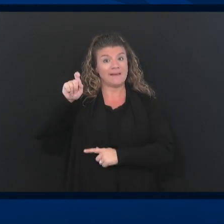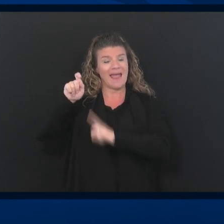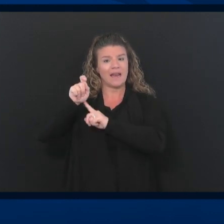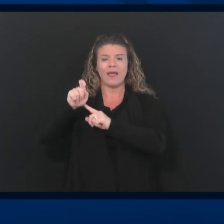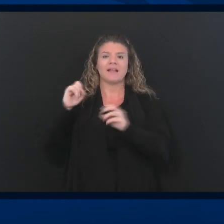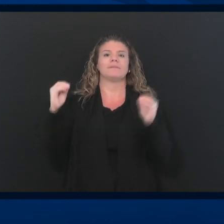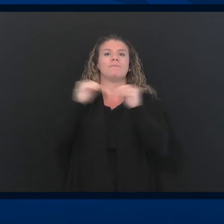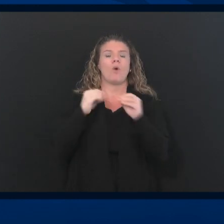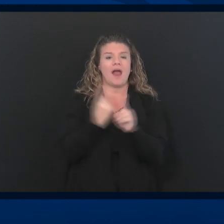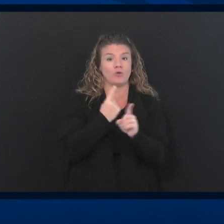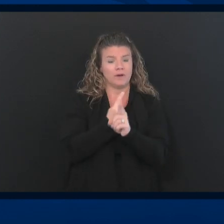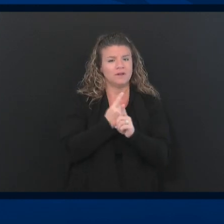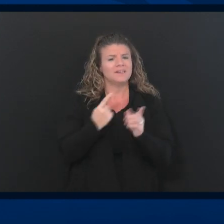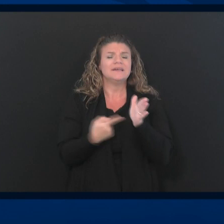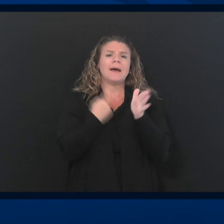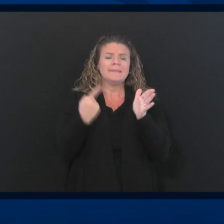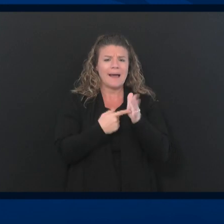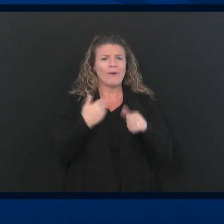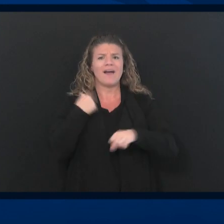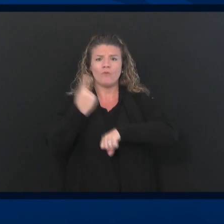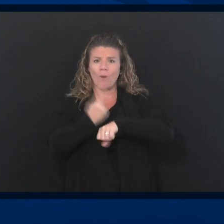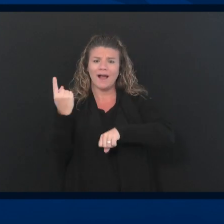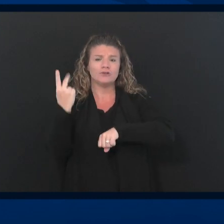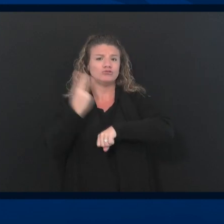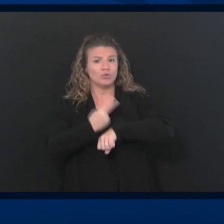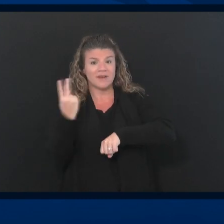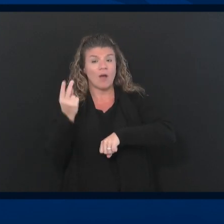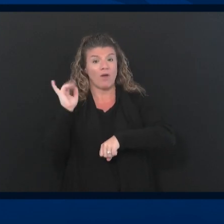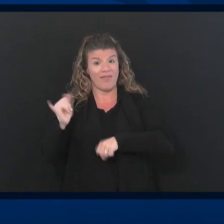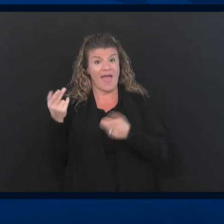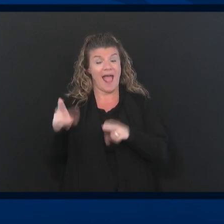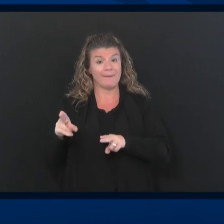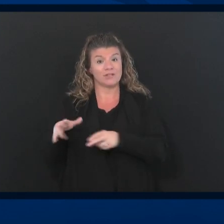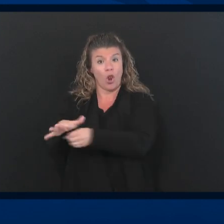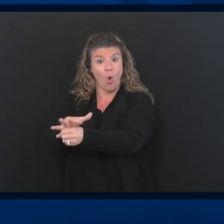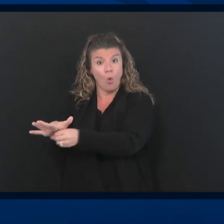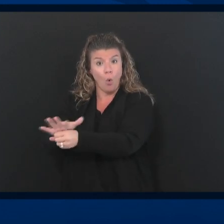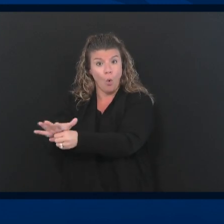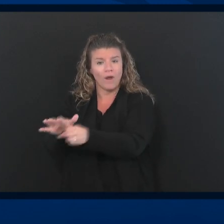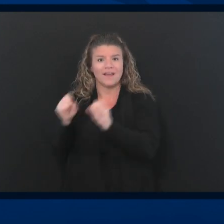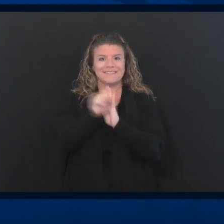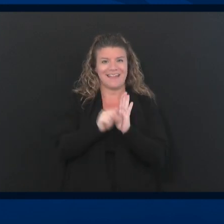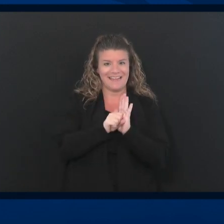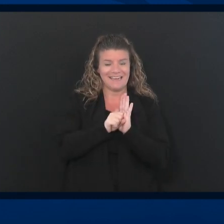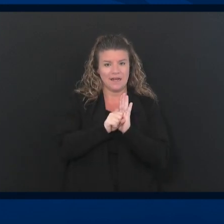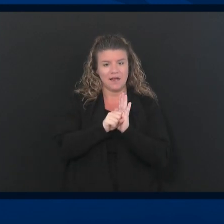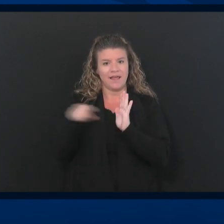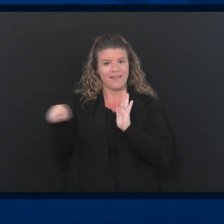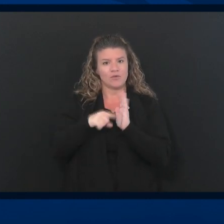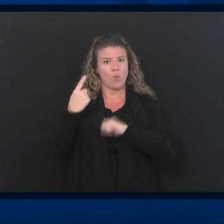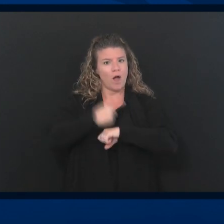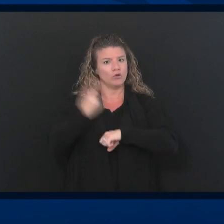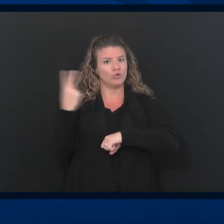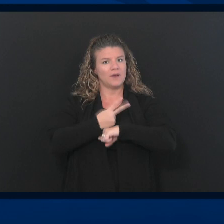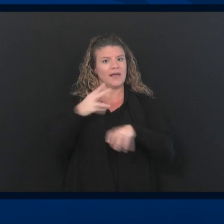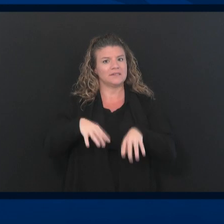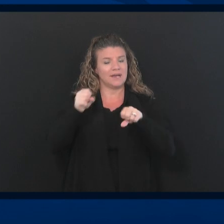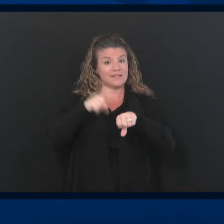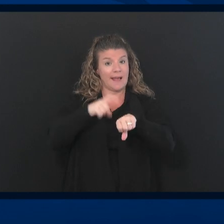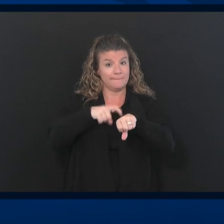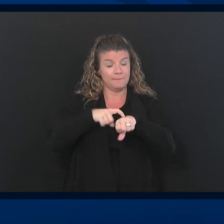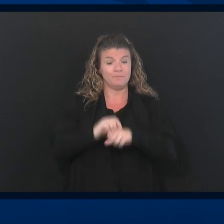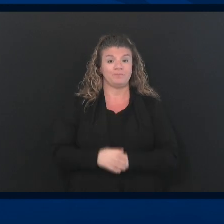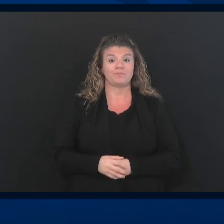two lag time between when that occurs at the local level and when it gets to the state level. At the local